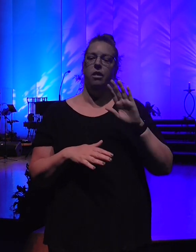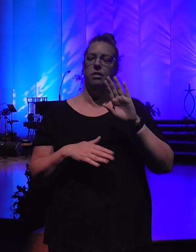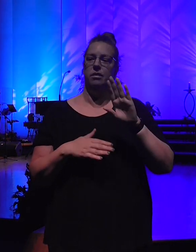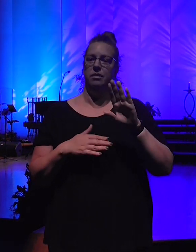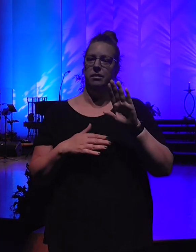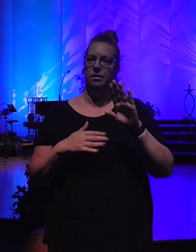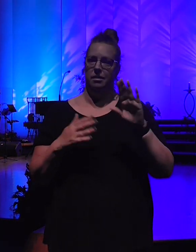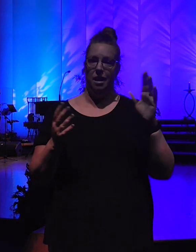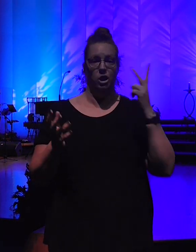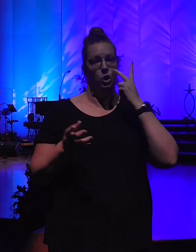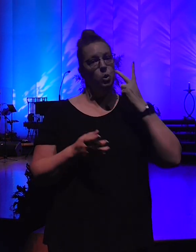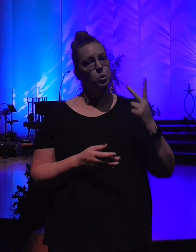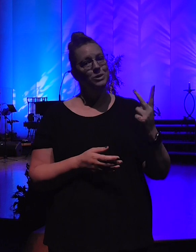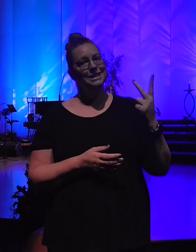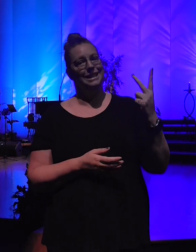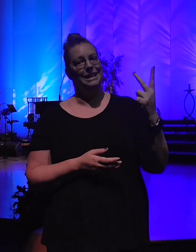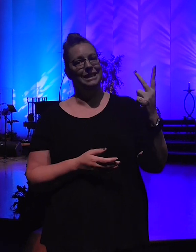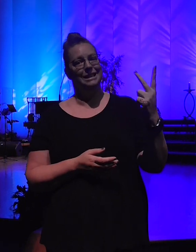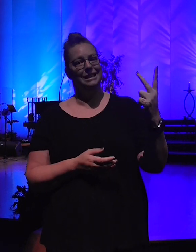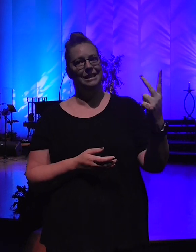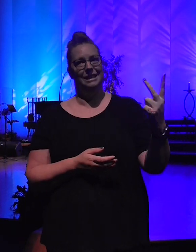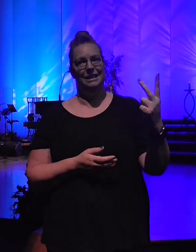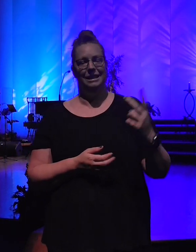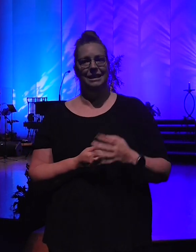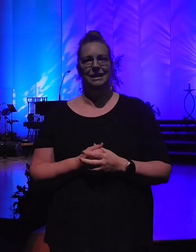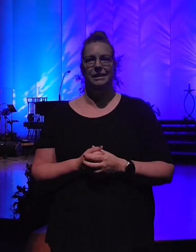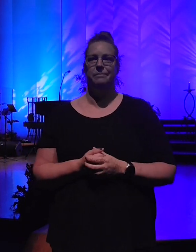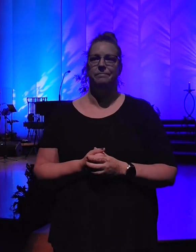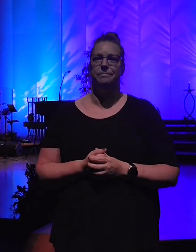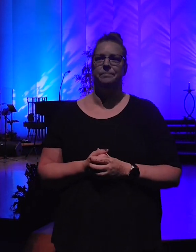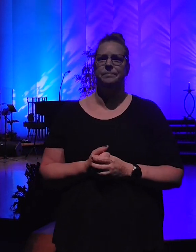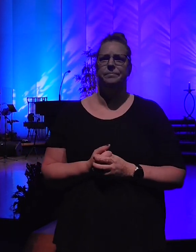All that you see.